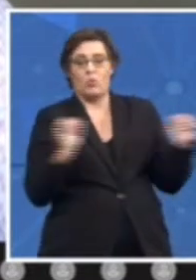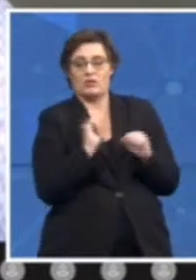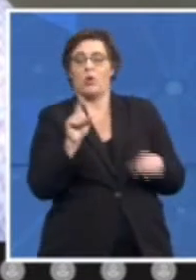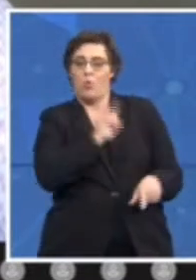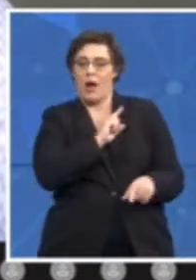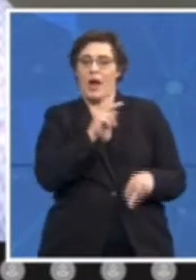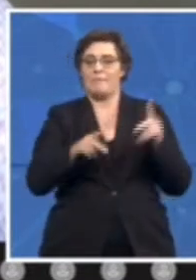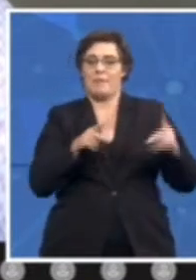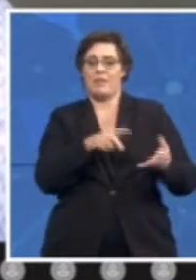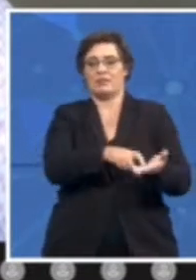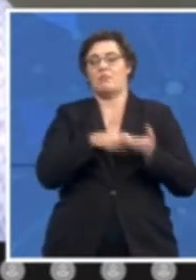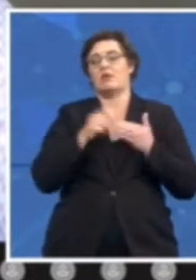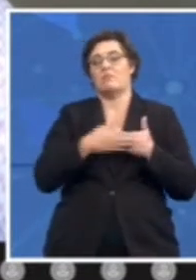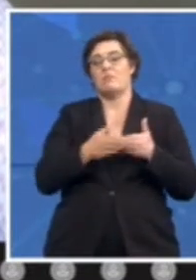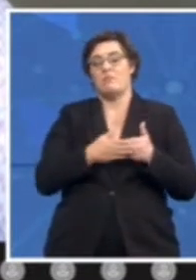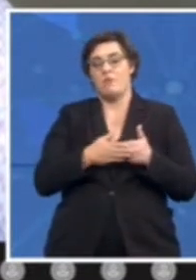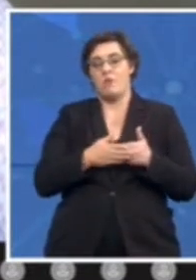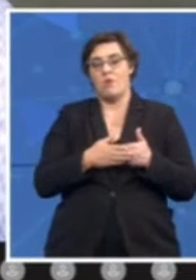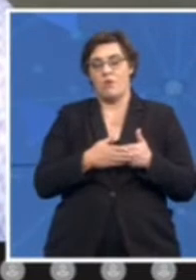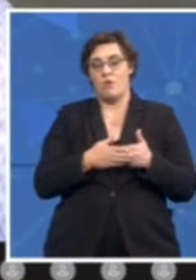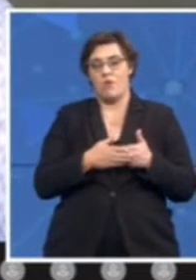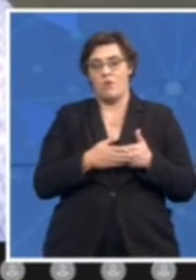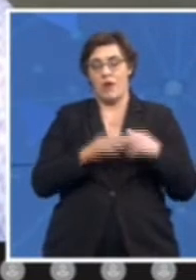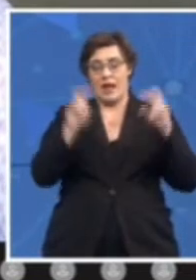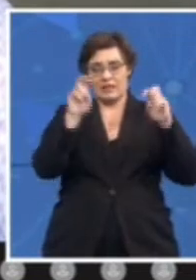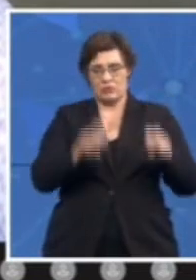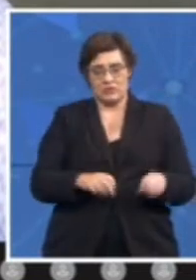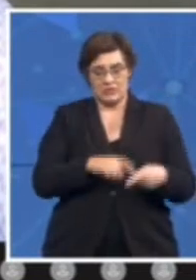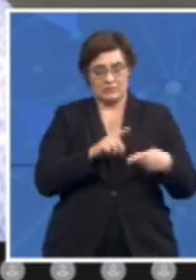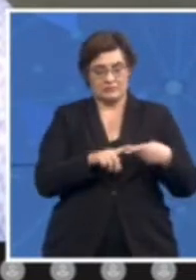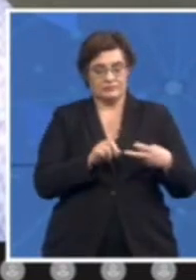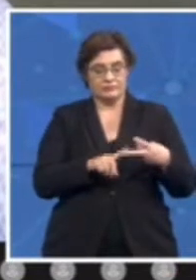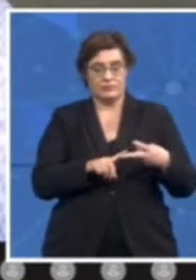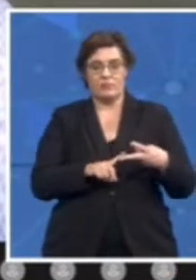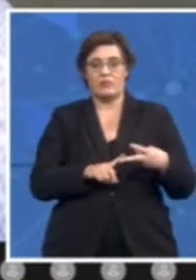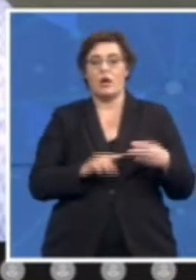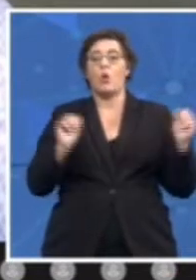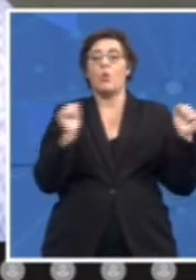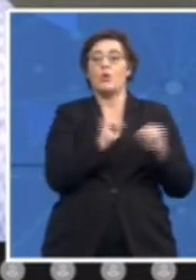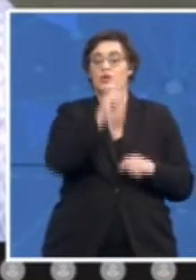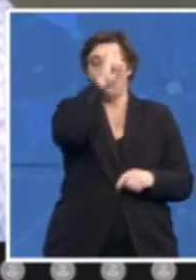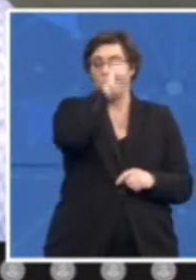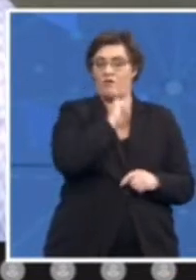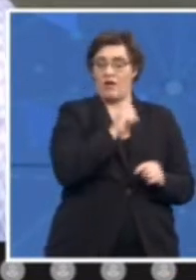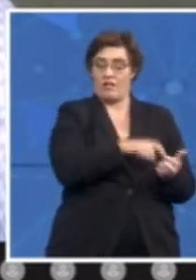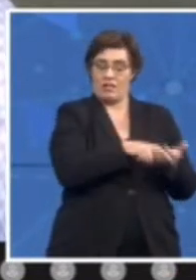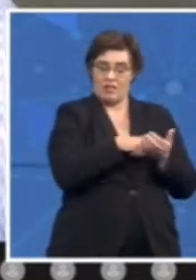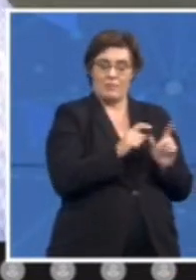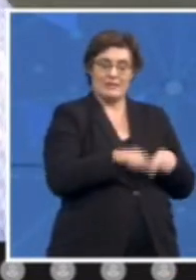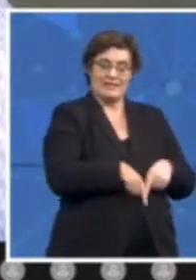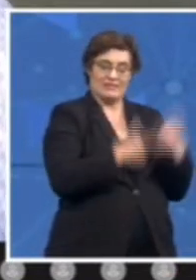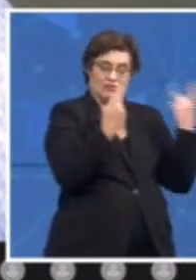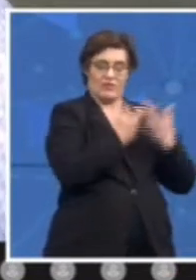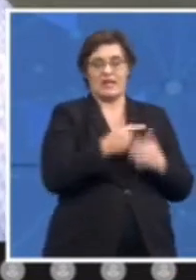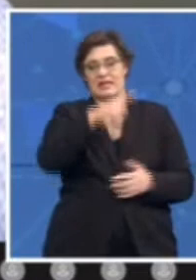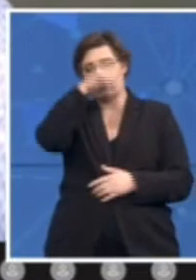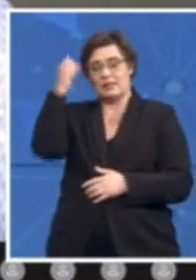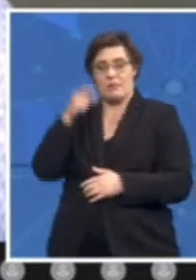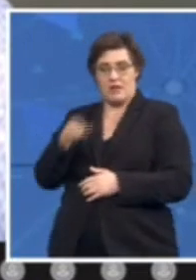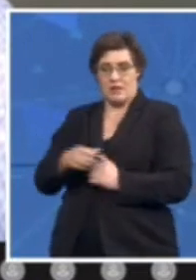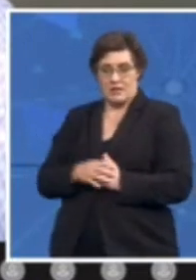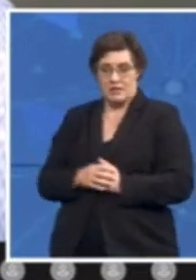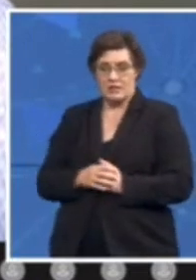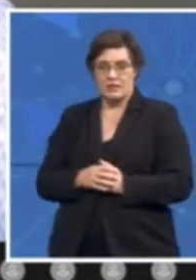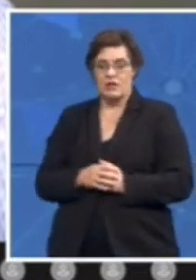Secondly, the profile of demand during winter is significantly different. We have a very pronounced evening peak, which is